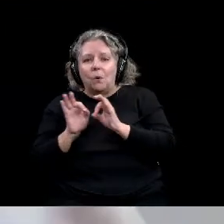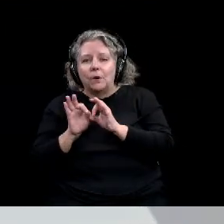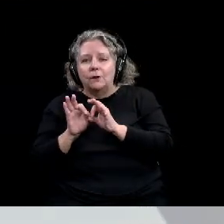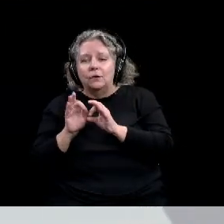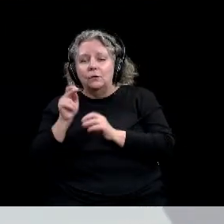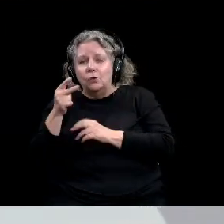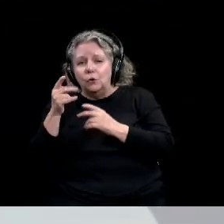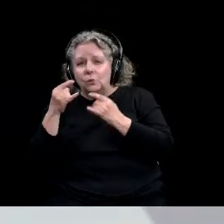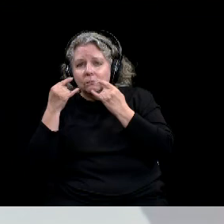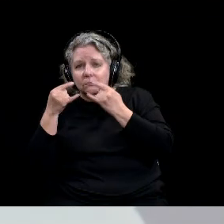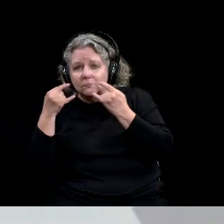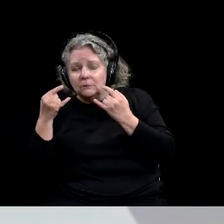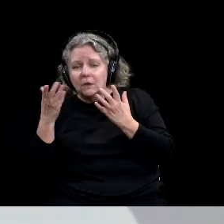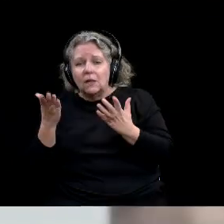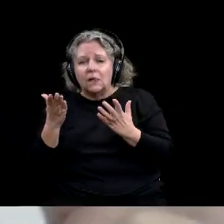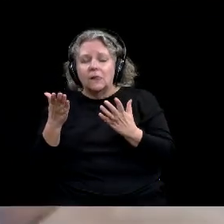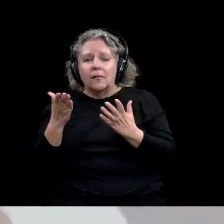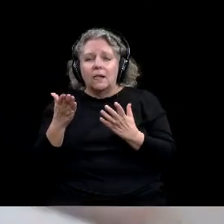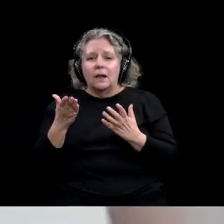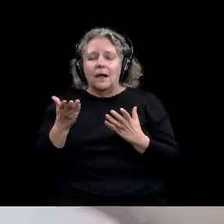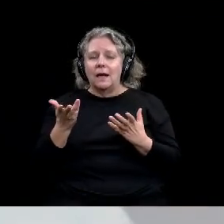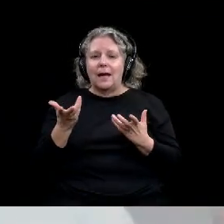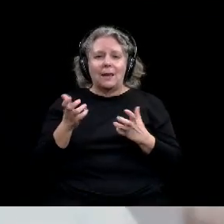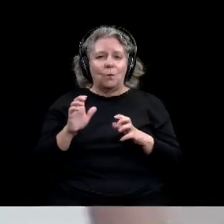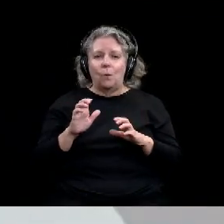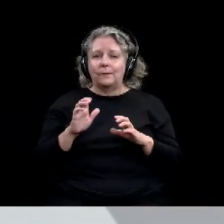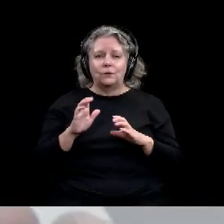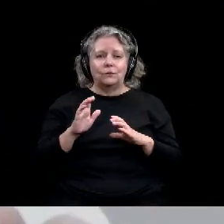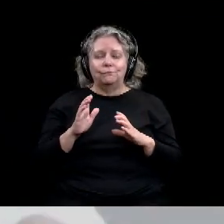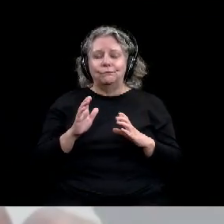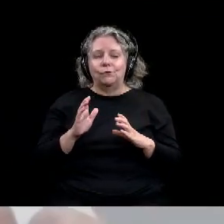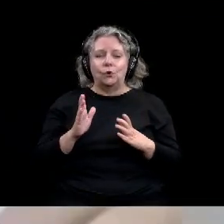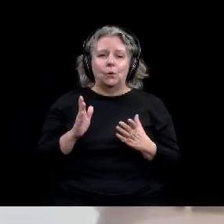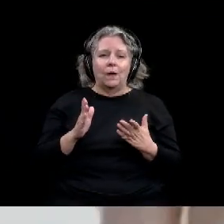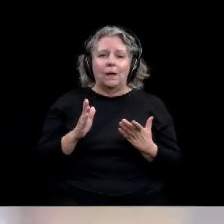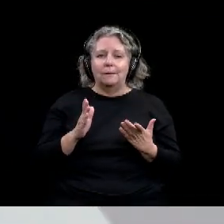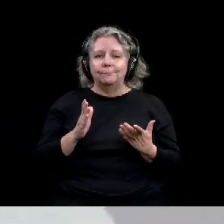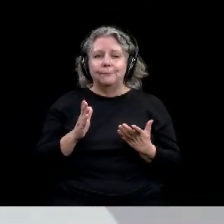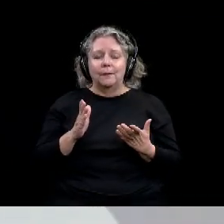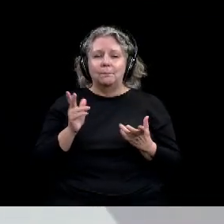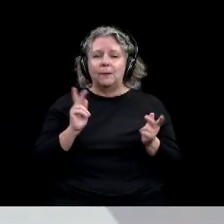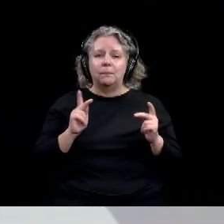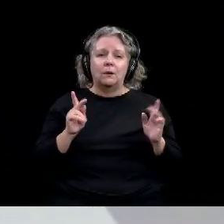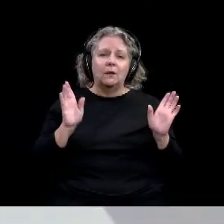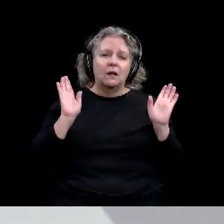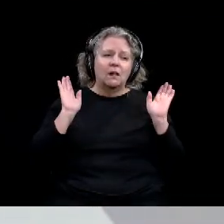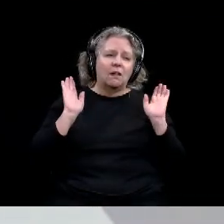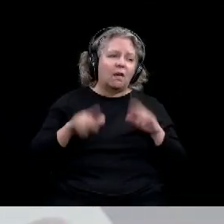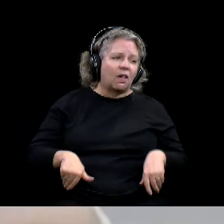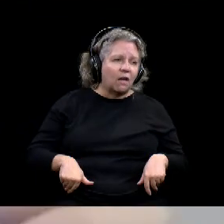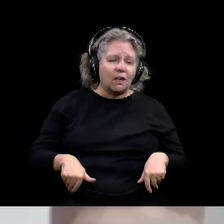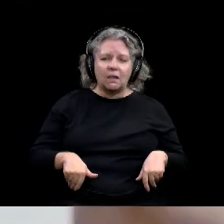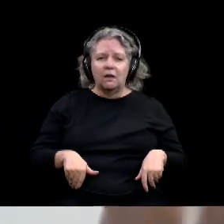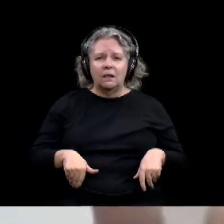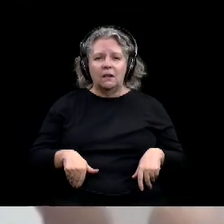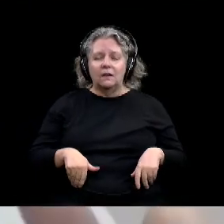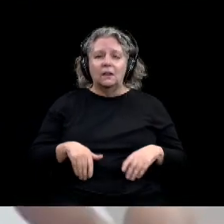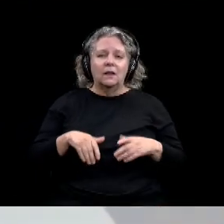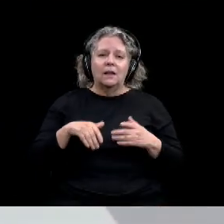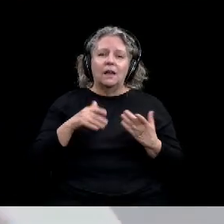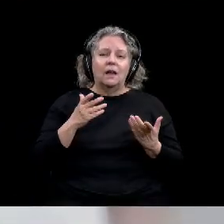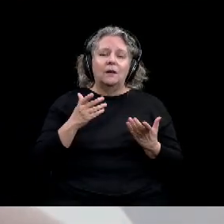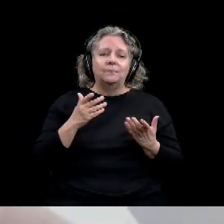discourage any mask wearing at all because, or to create a new controversy around layers of mask. So I'm not